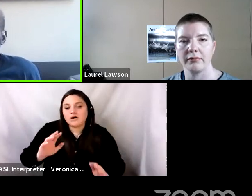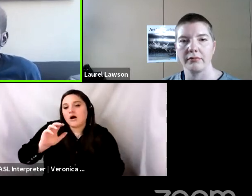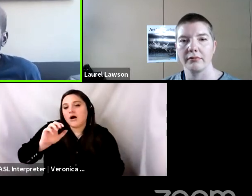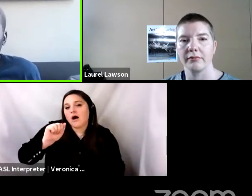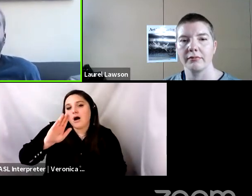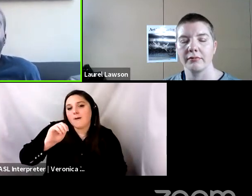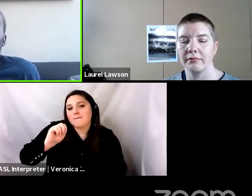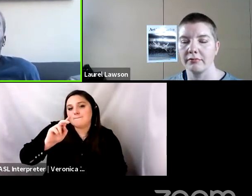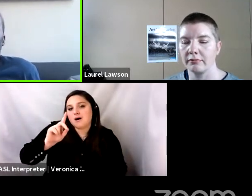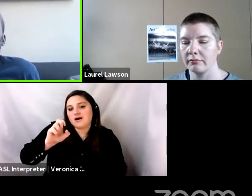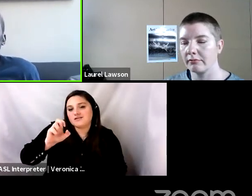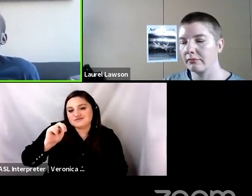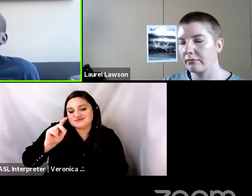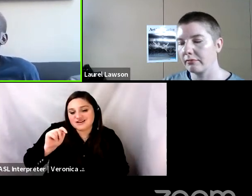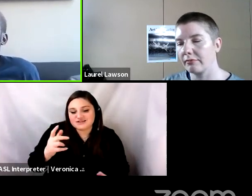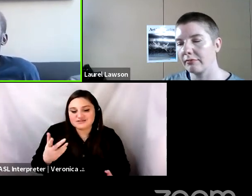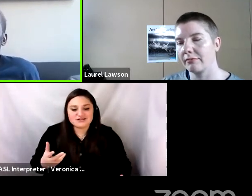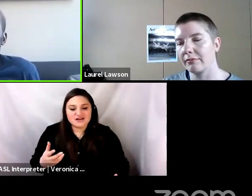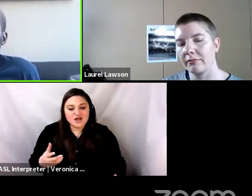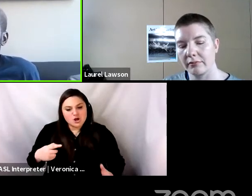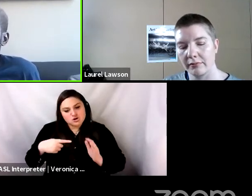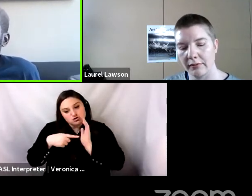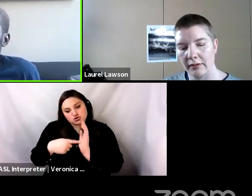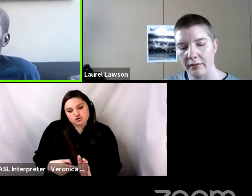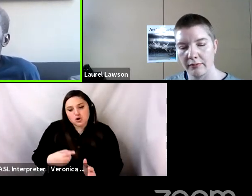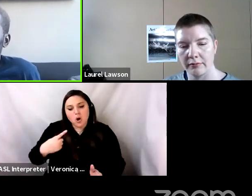my media friends, that my